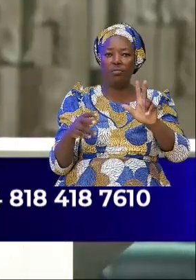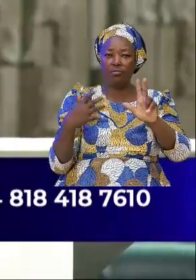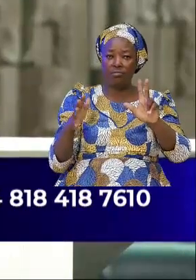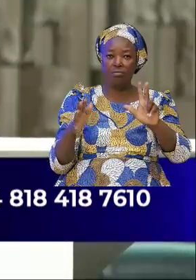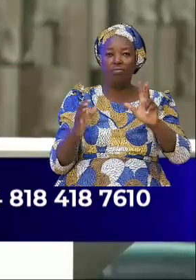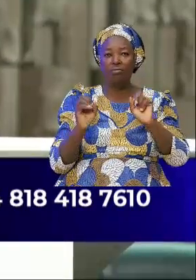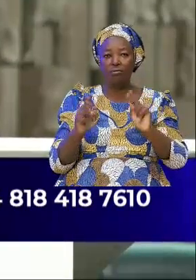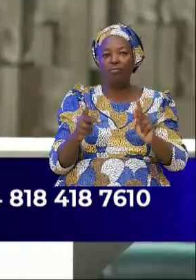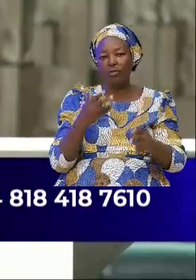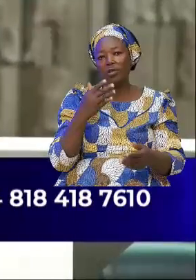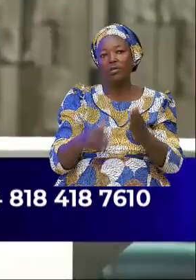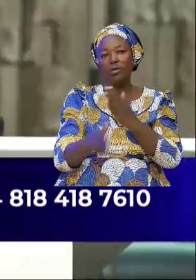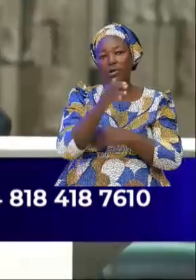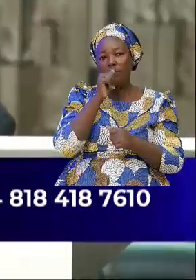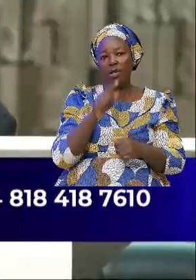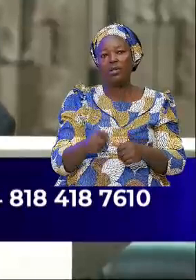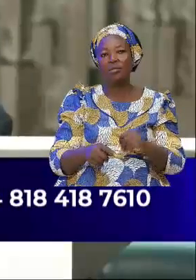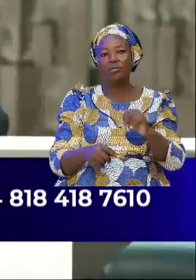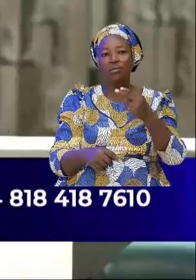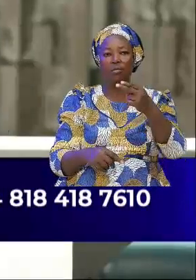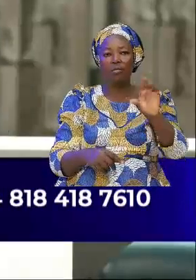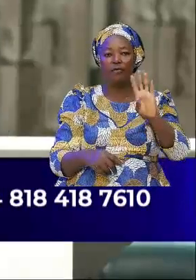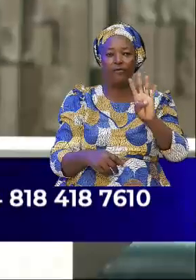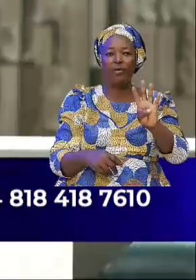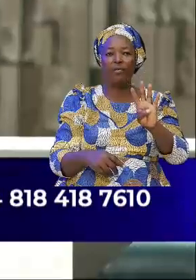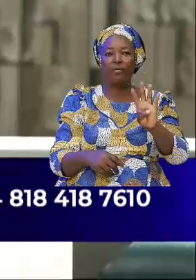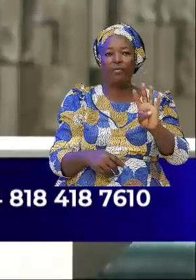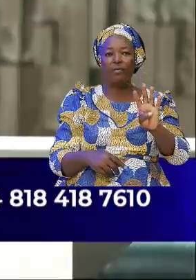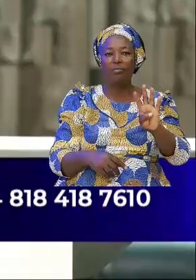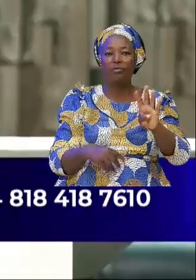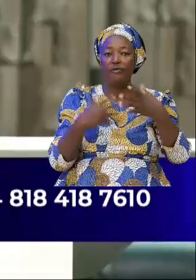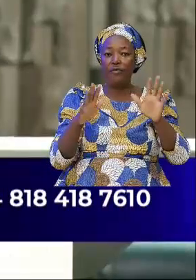All three, are we true? God bless you. All four.